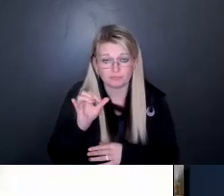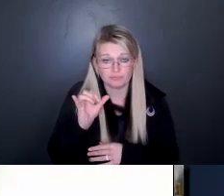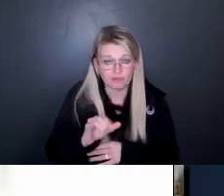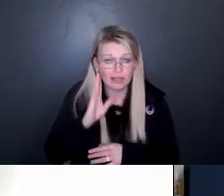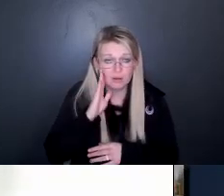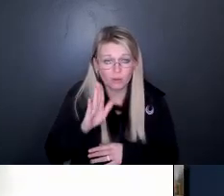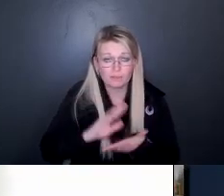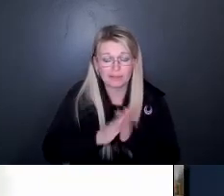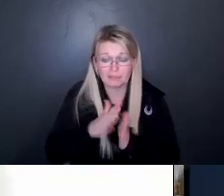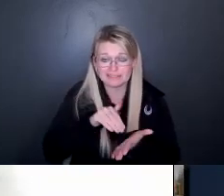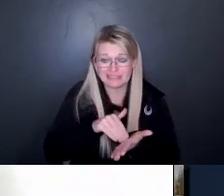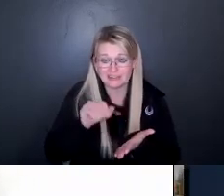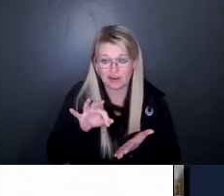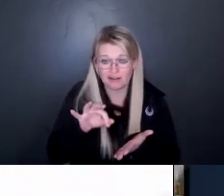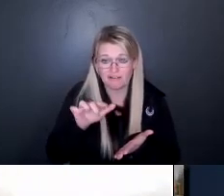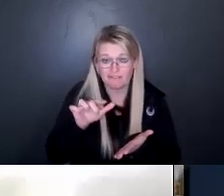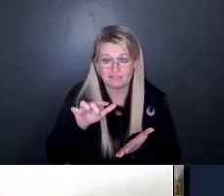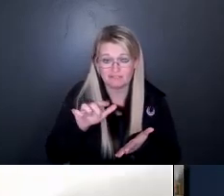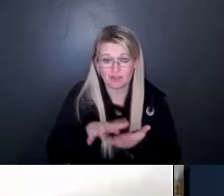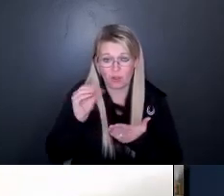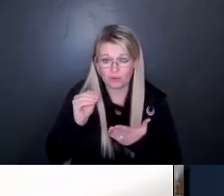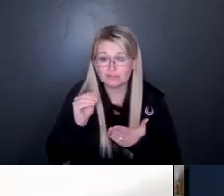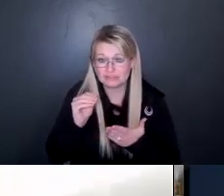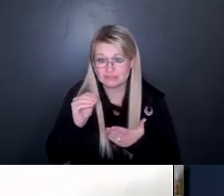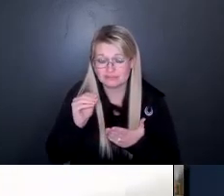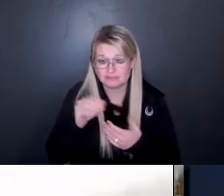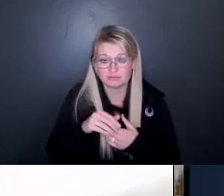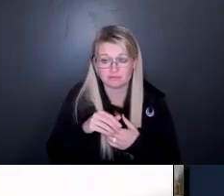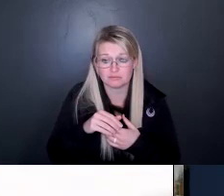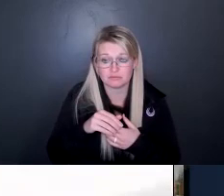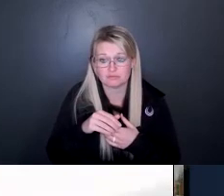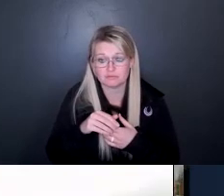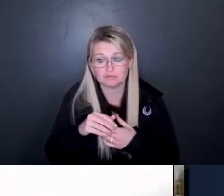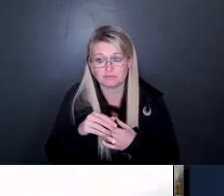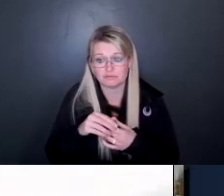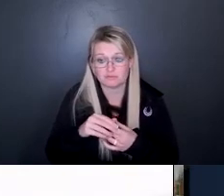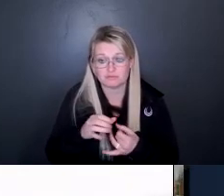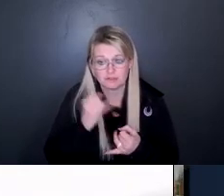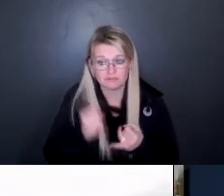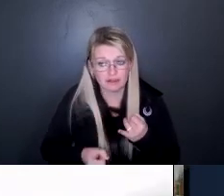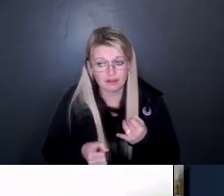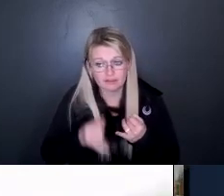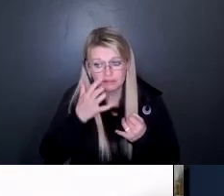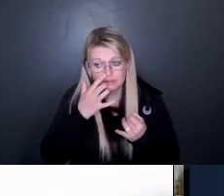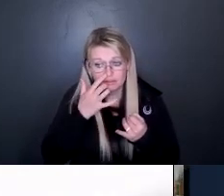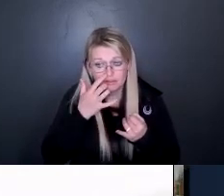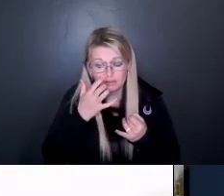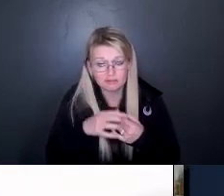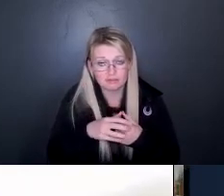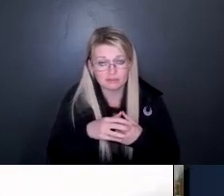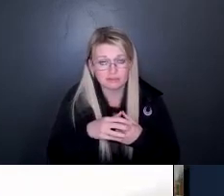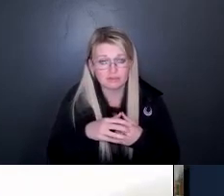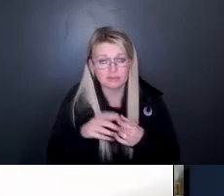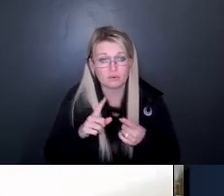centers of learning. Finally, I call upon the international NGOs, the donor community, to